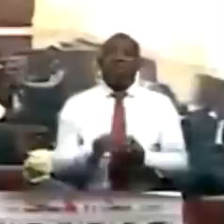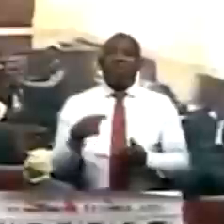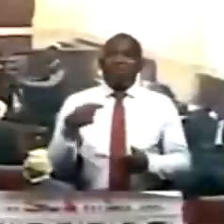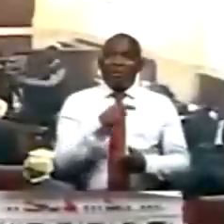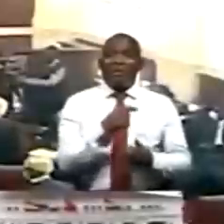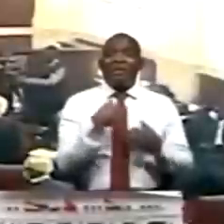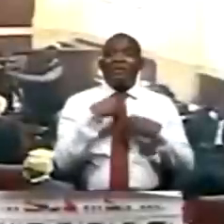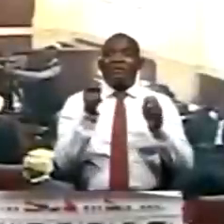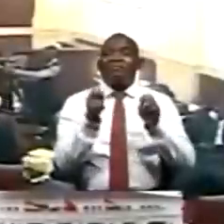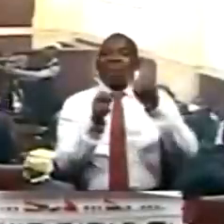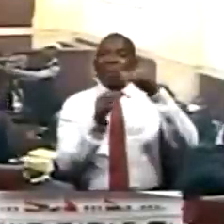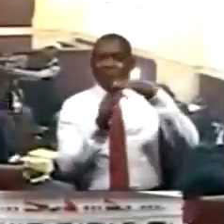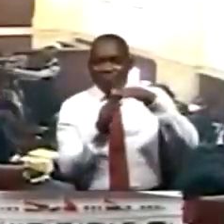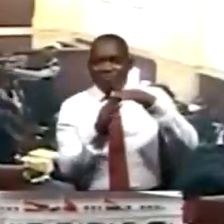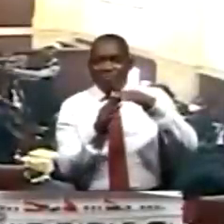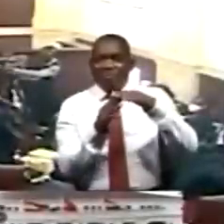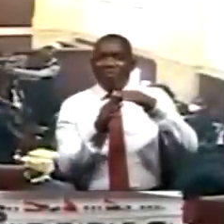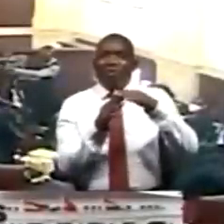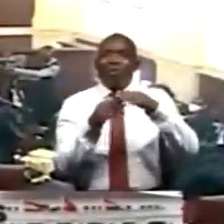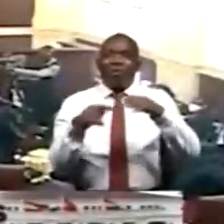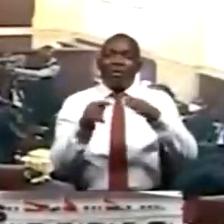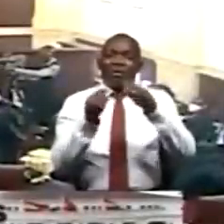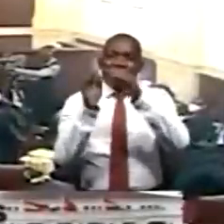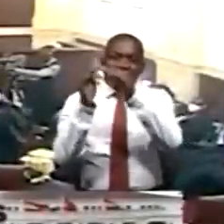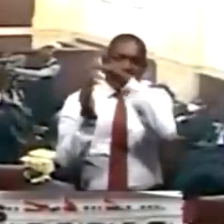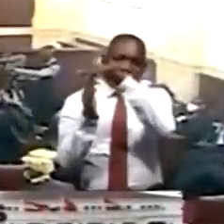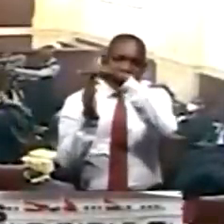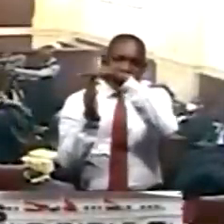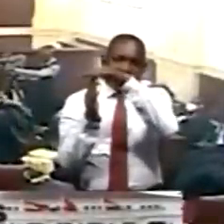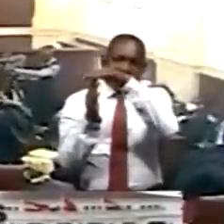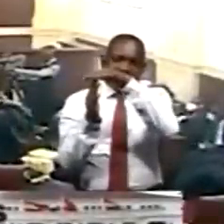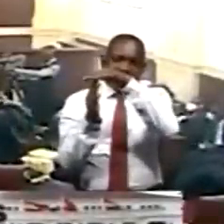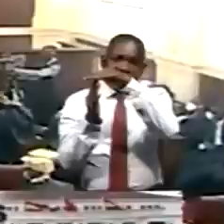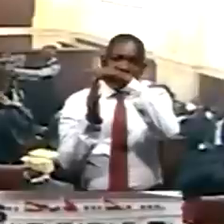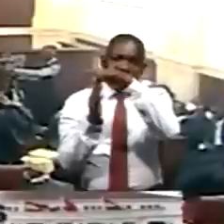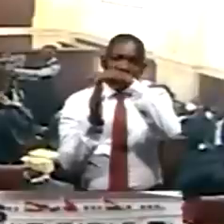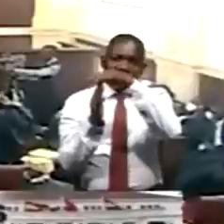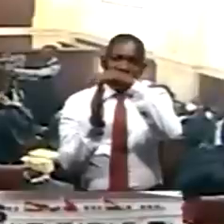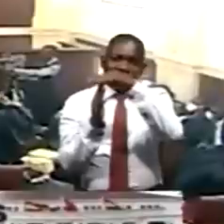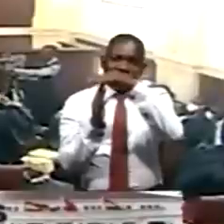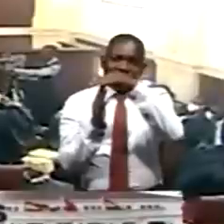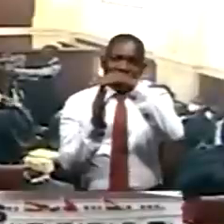we had issues. Permission, my we had issues. Excuse me. With the Greater Accra,